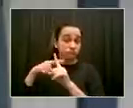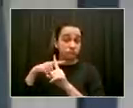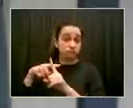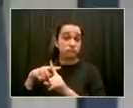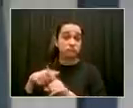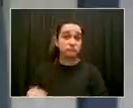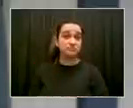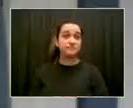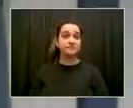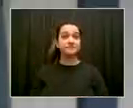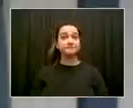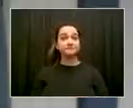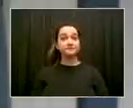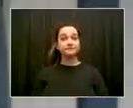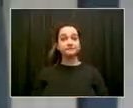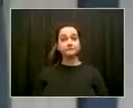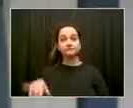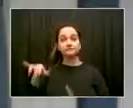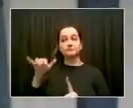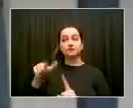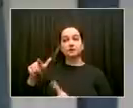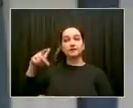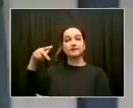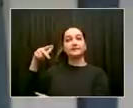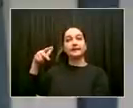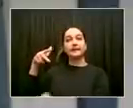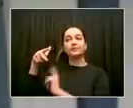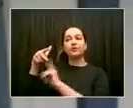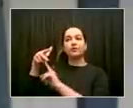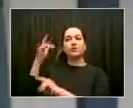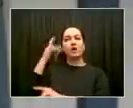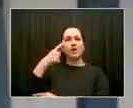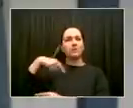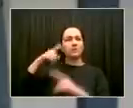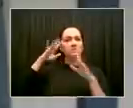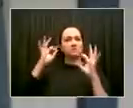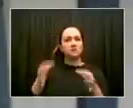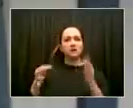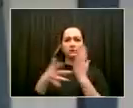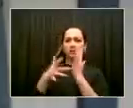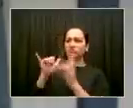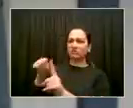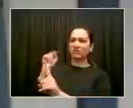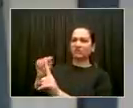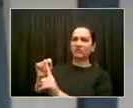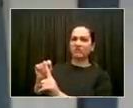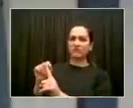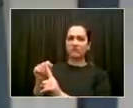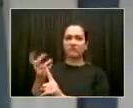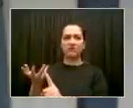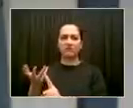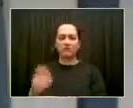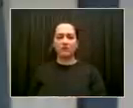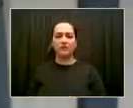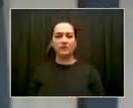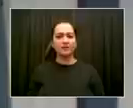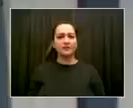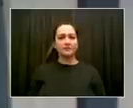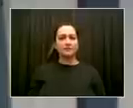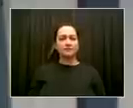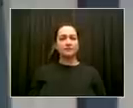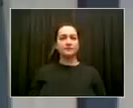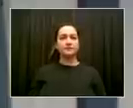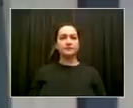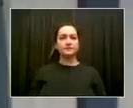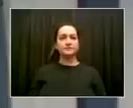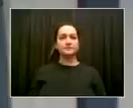to deal with the conditions that we had at hand. So with ShotSpotter, what we've seen historically since its inception over the last couple